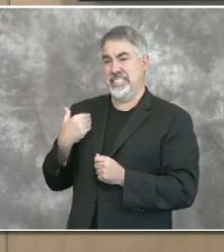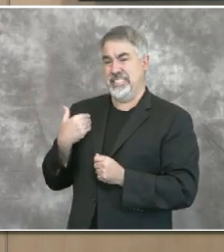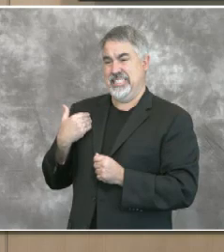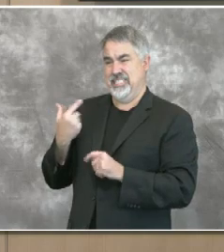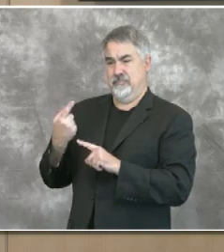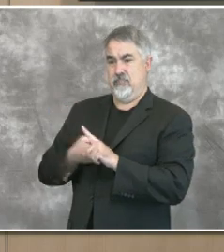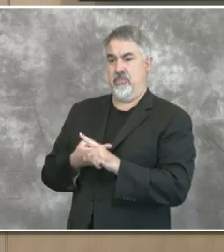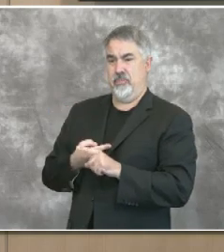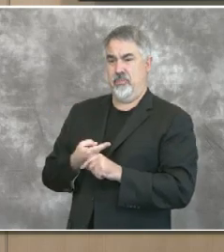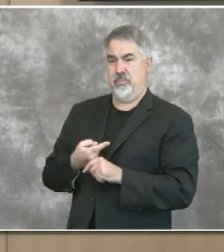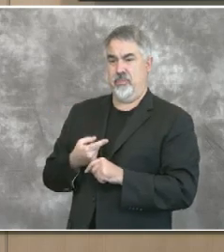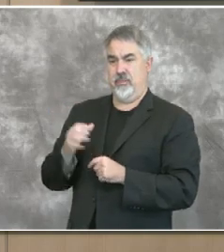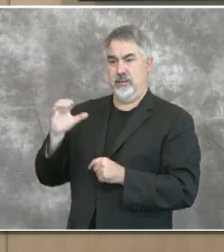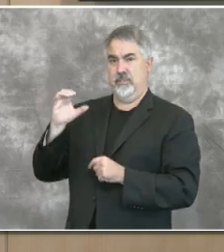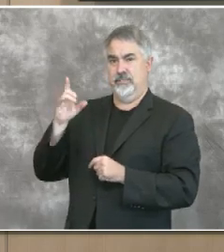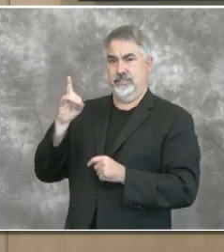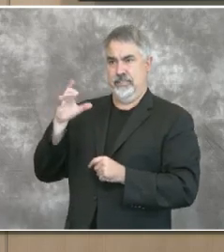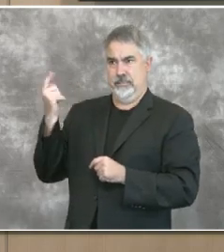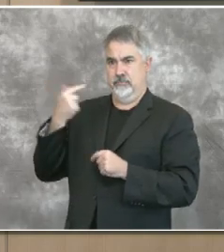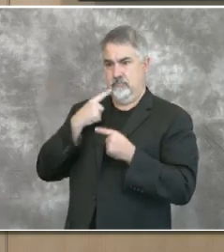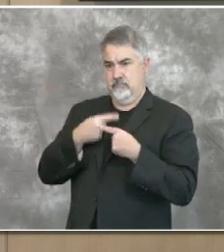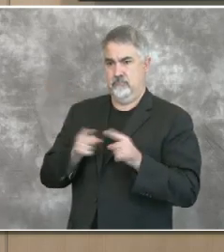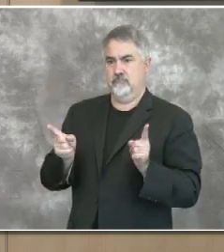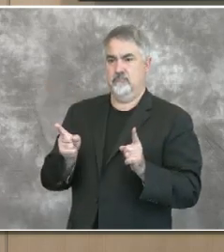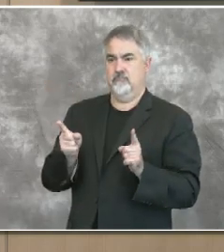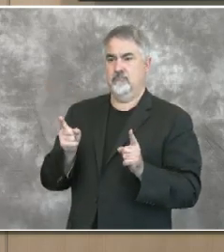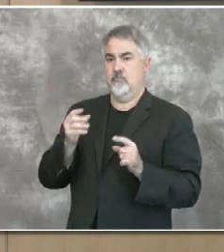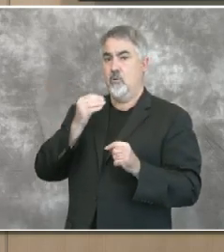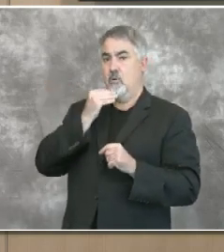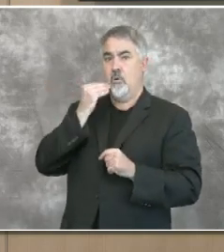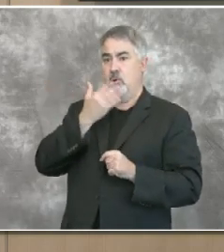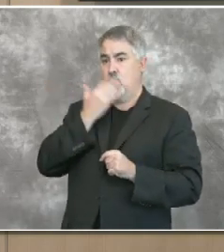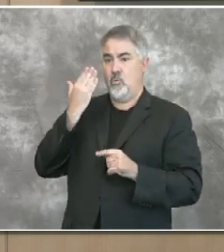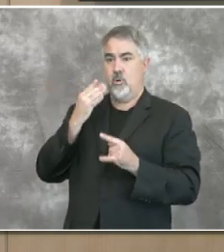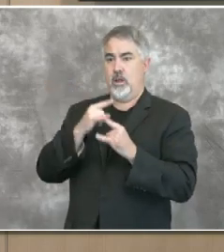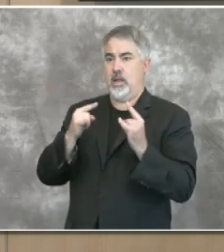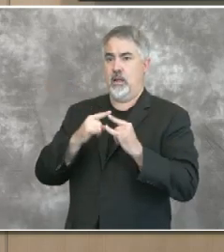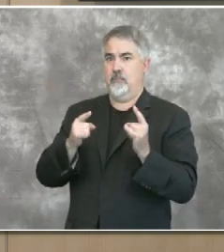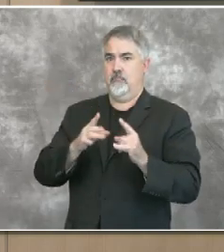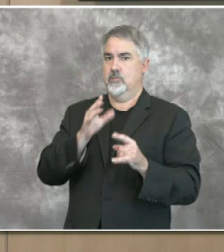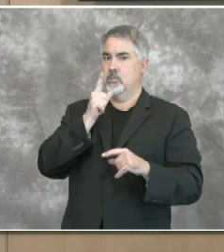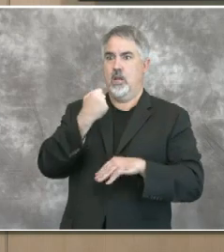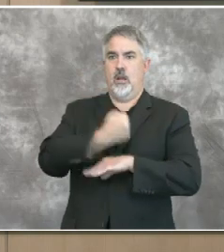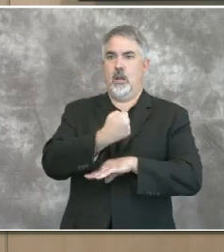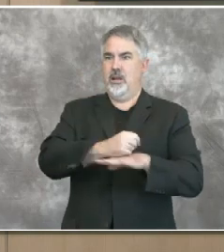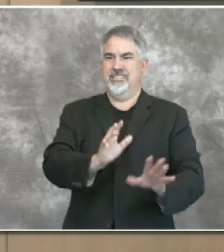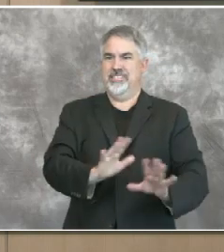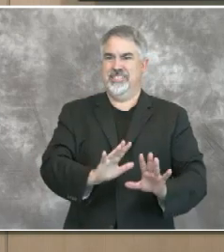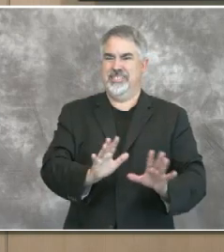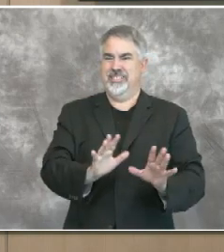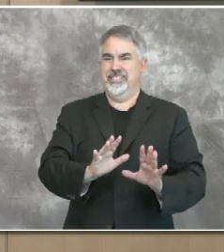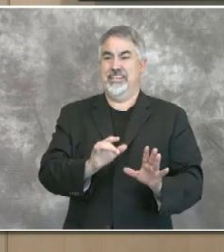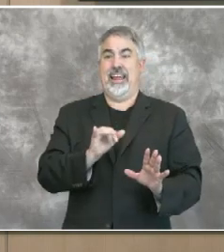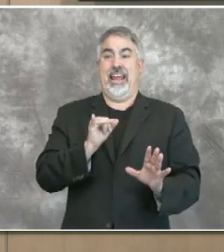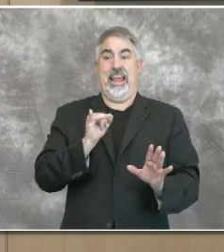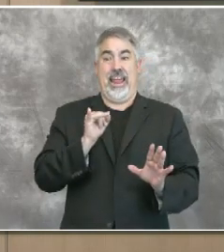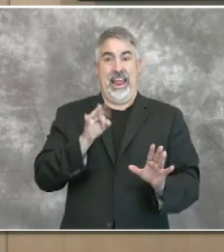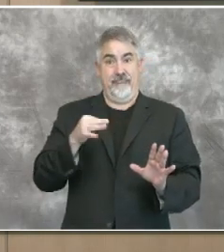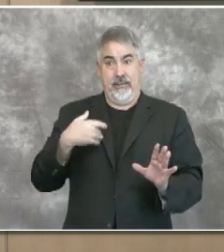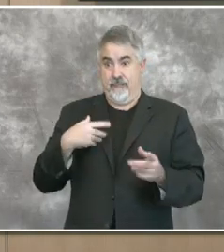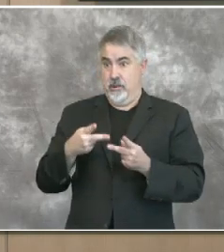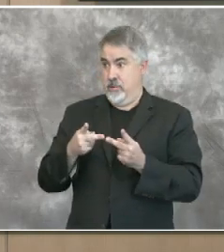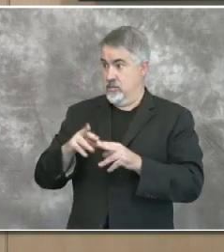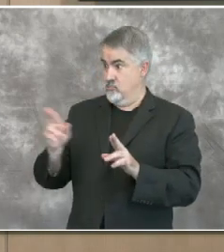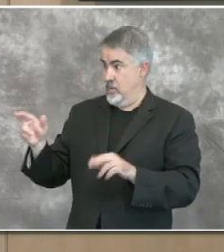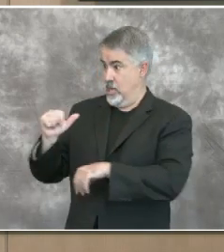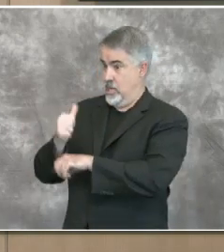CDC issued guidance that homeless camps should not be broken up during this time unless there is a housing unit available for the homeless individuals